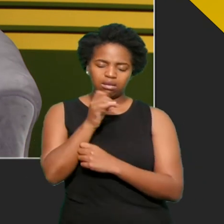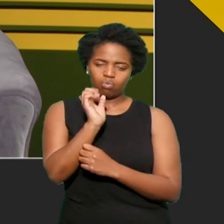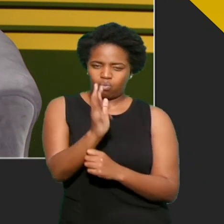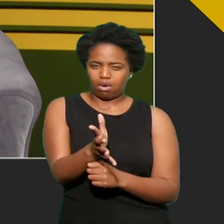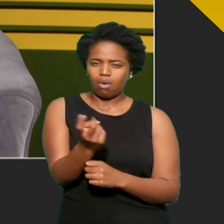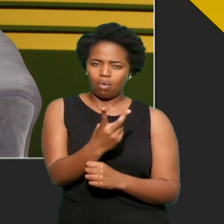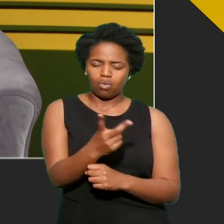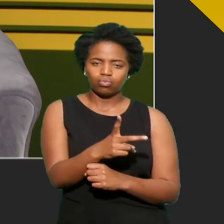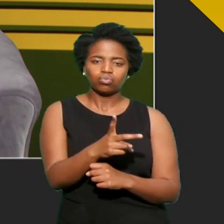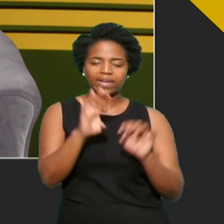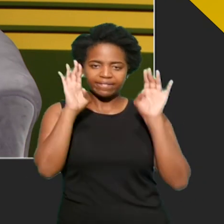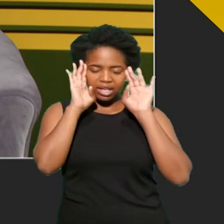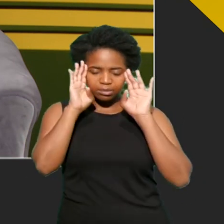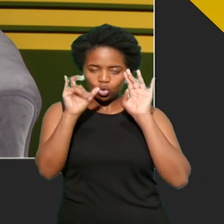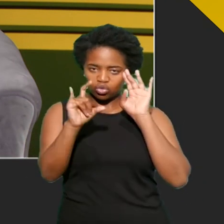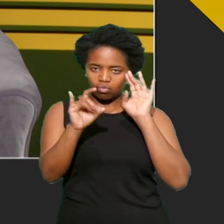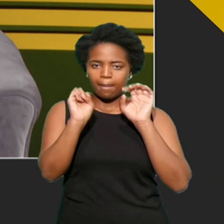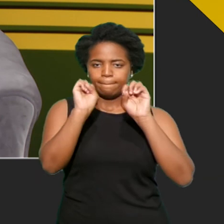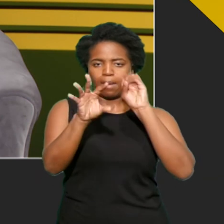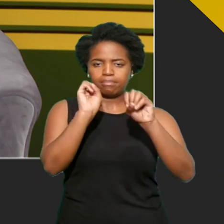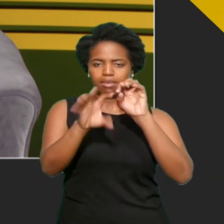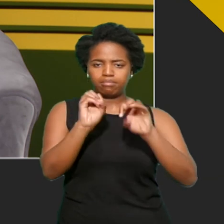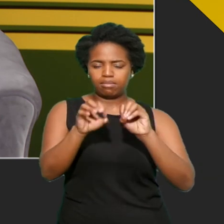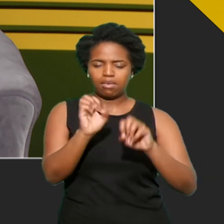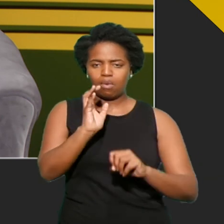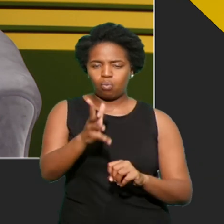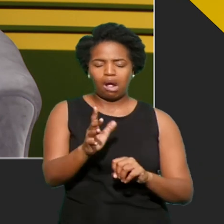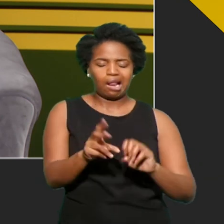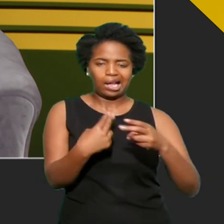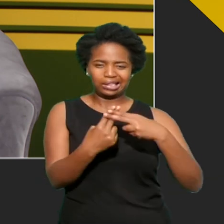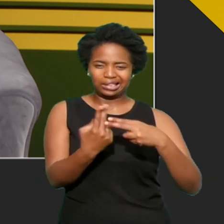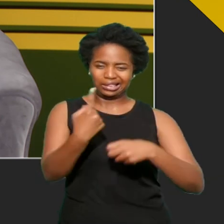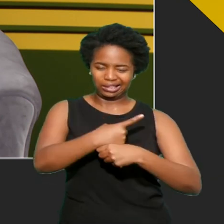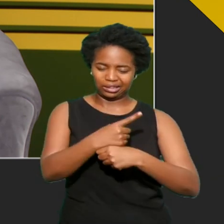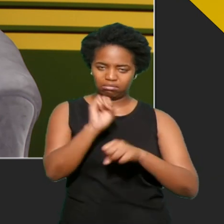going to be on our social media channel. So we will do our best on Daily Thetha's side.